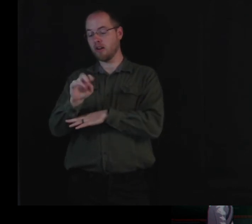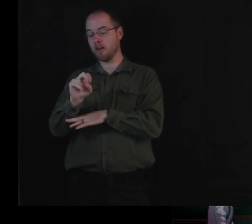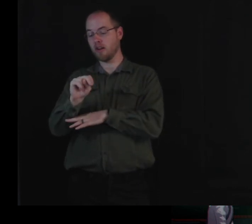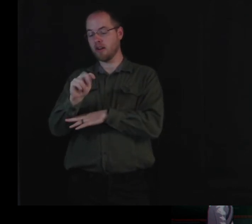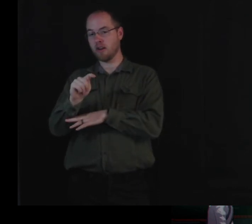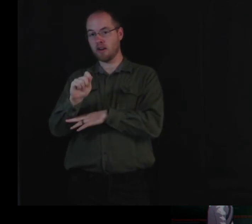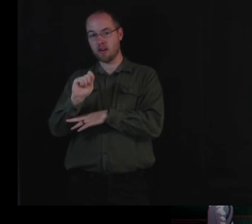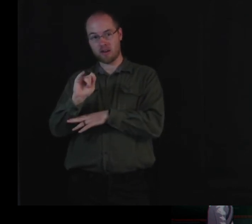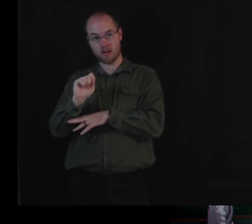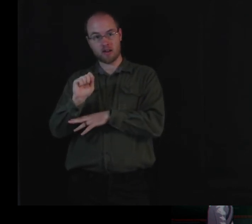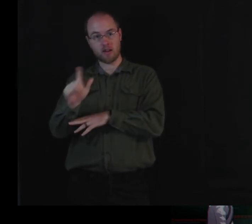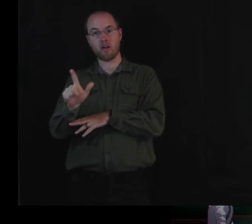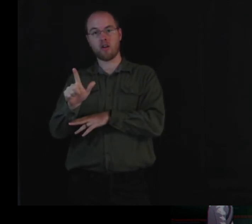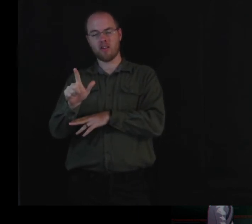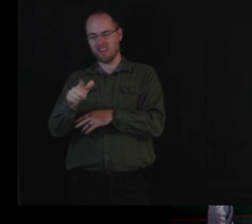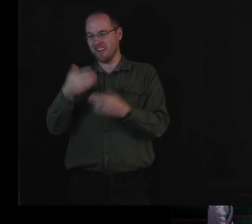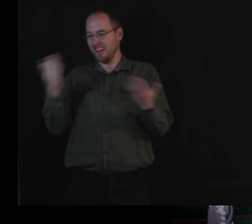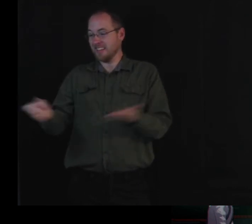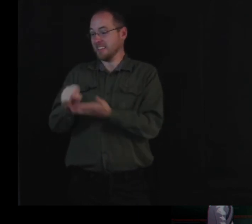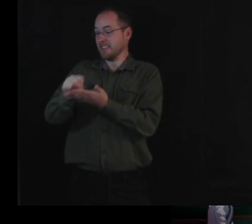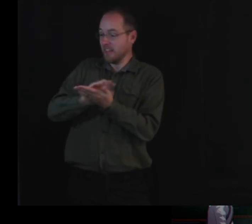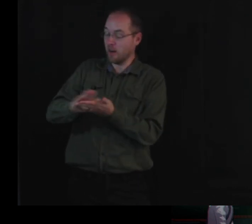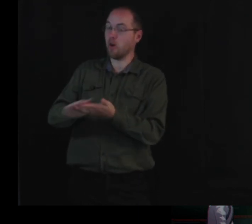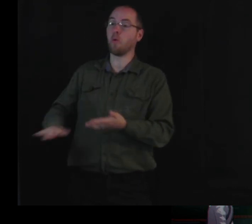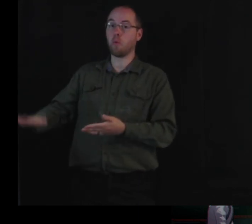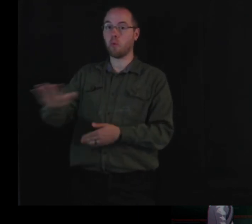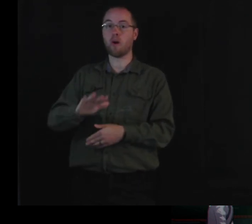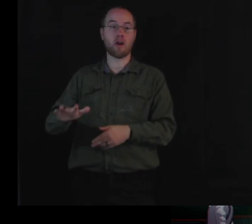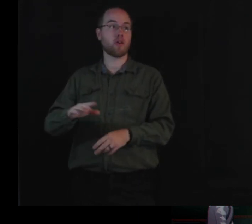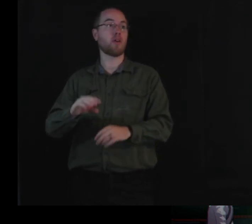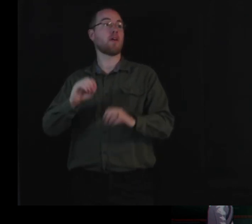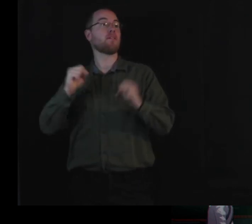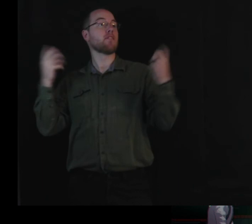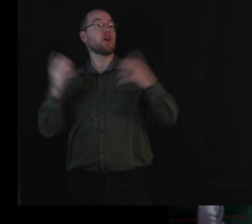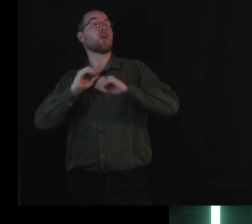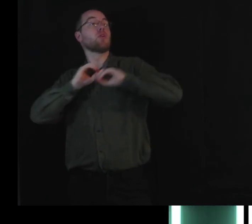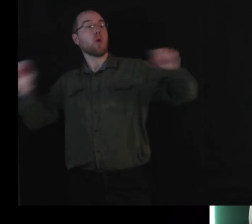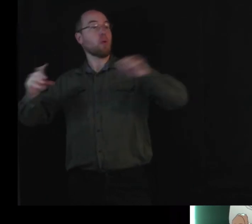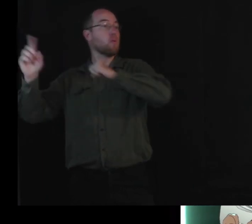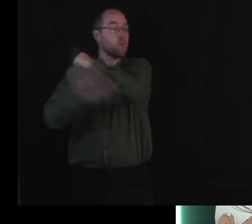sacred ground, and fearing no repercussions,